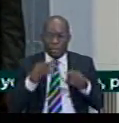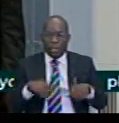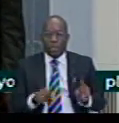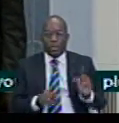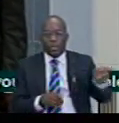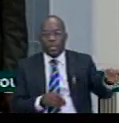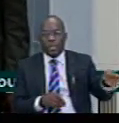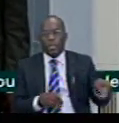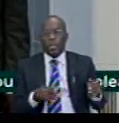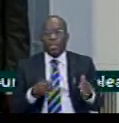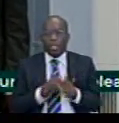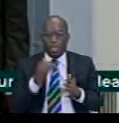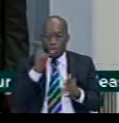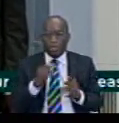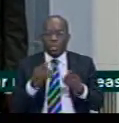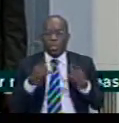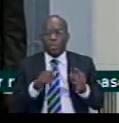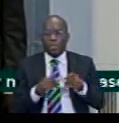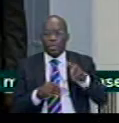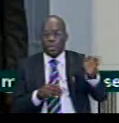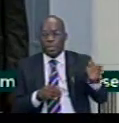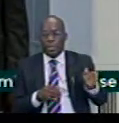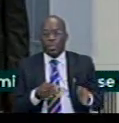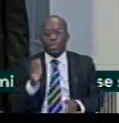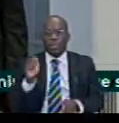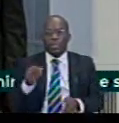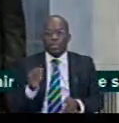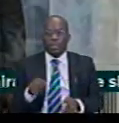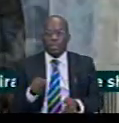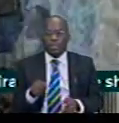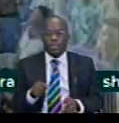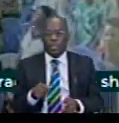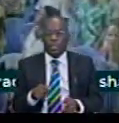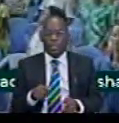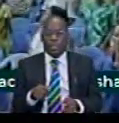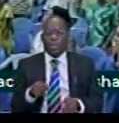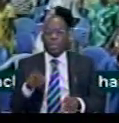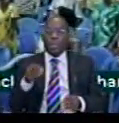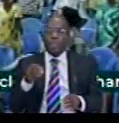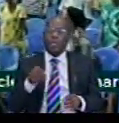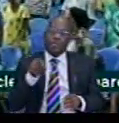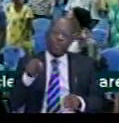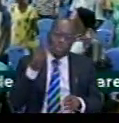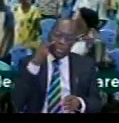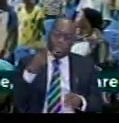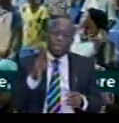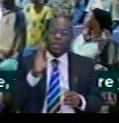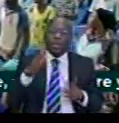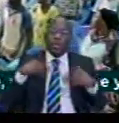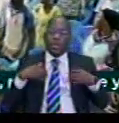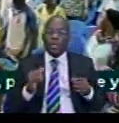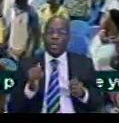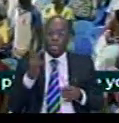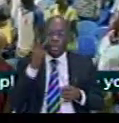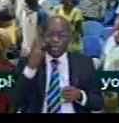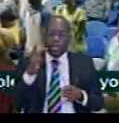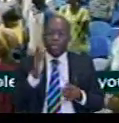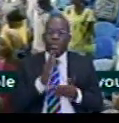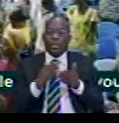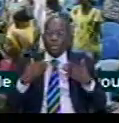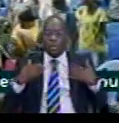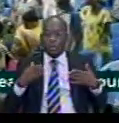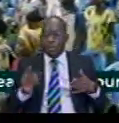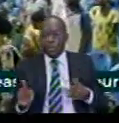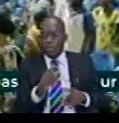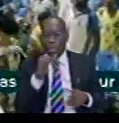is happening there. Oui. Yes. Vous voyez la guérison. Vous voyez que vous êtes guéri. You see someone is healed. Vous dites amen